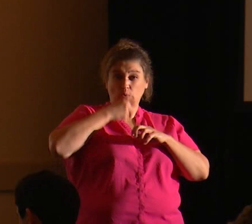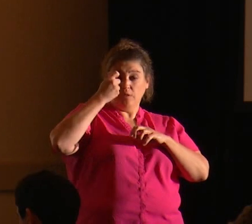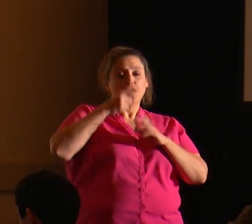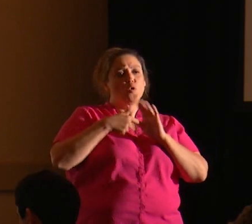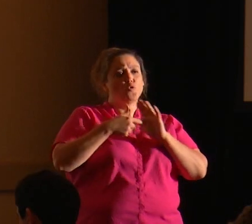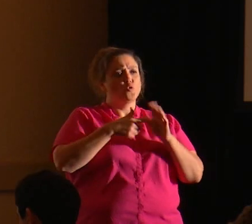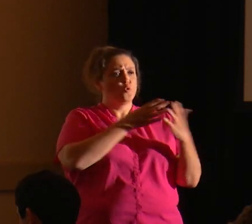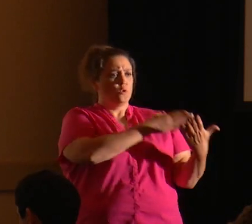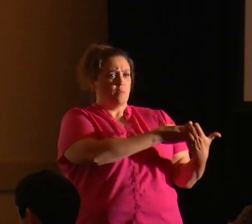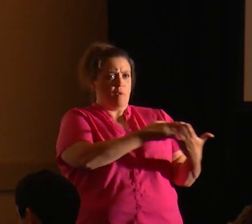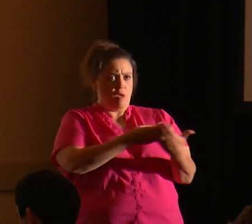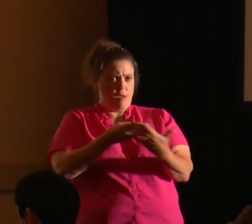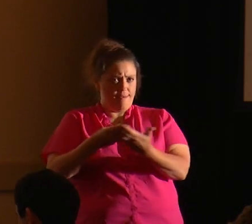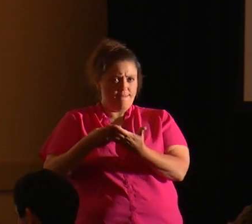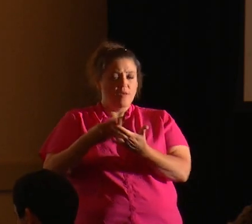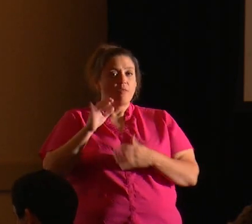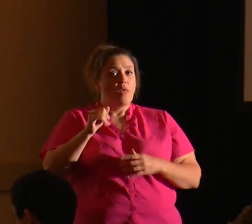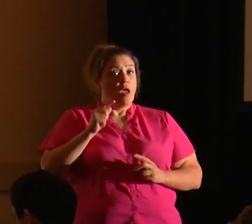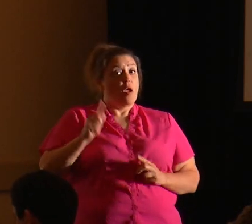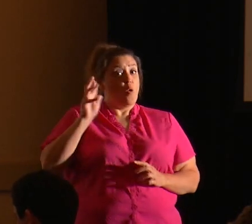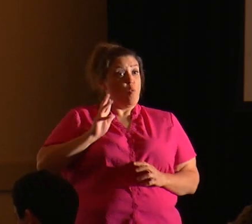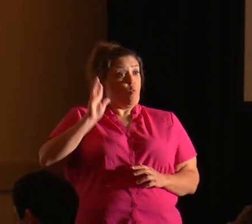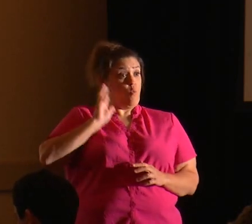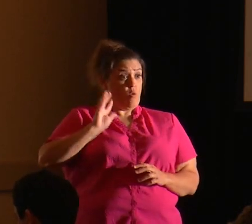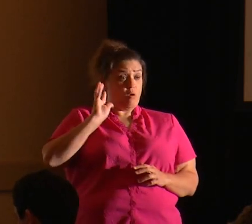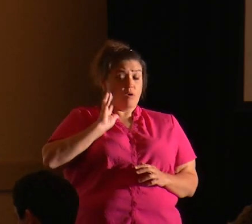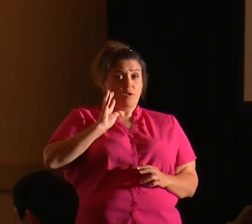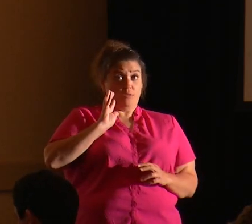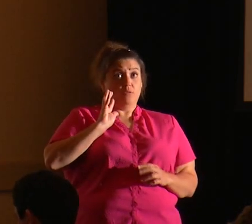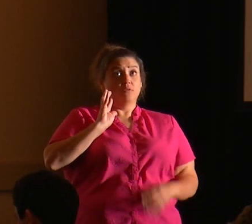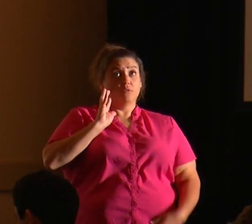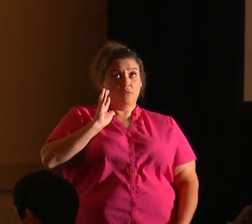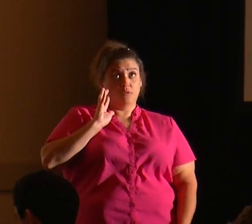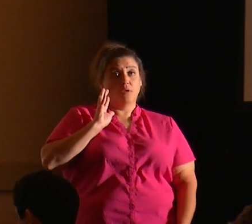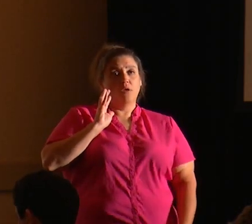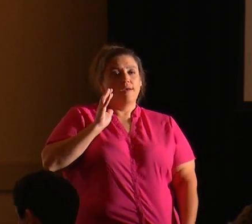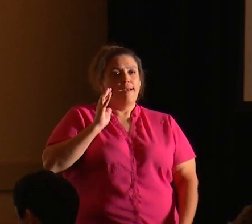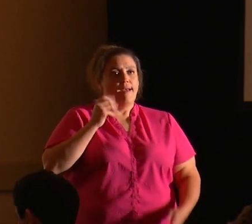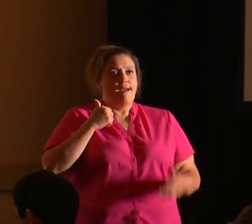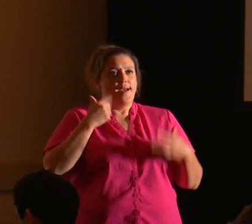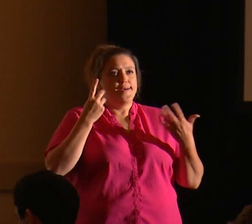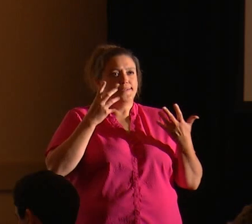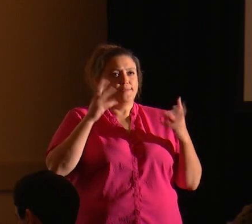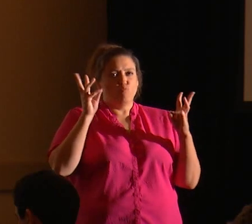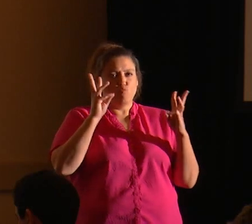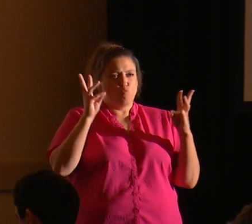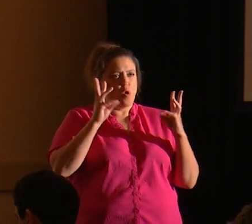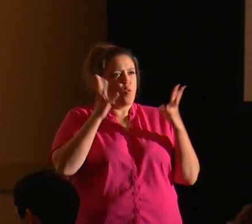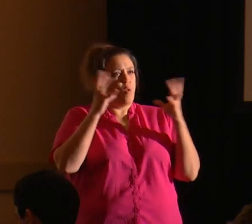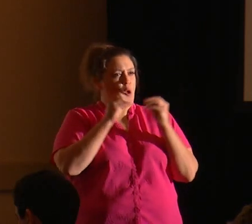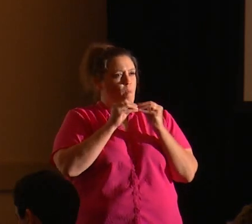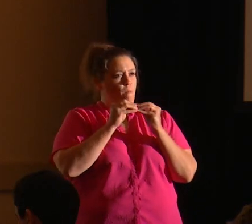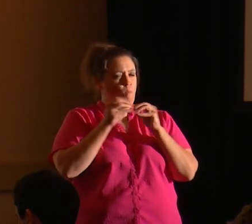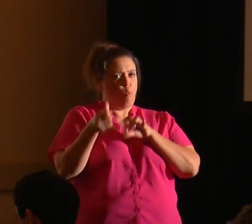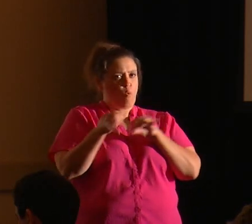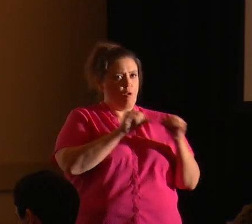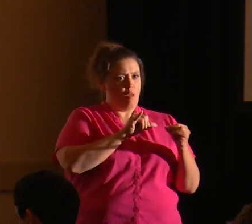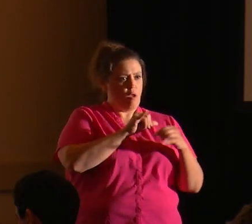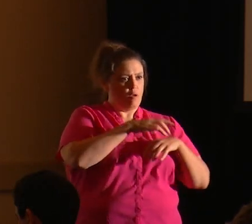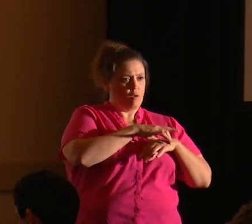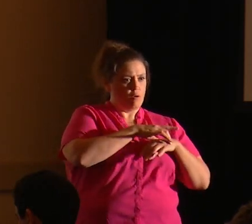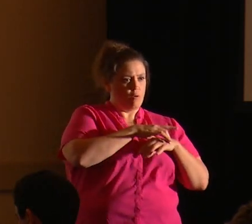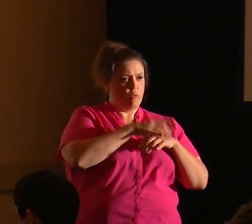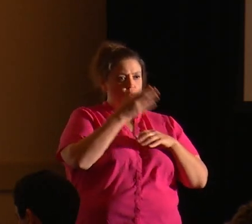showing you pictures of that it once had a climate much more like Earth. Blue sky,